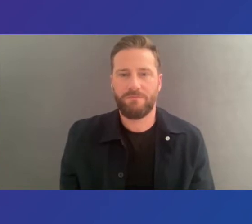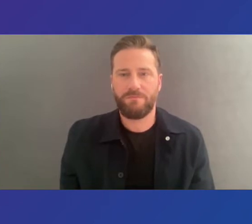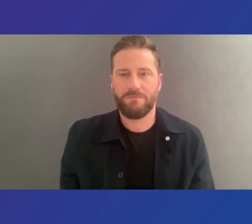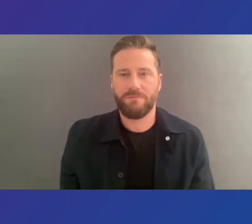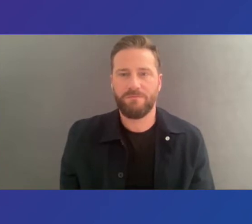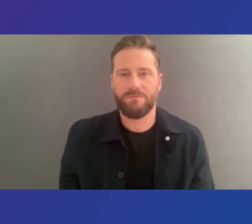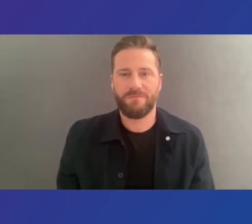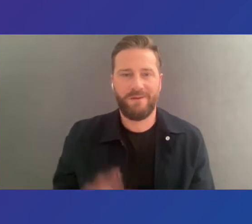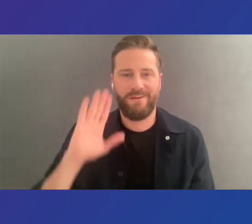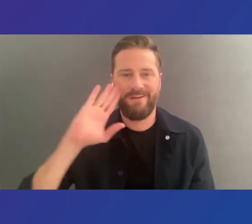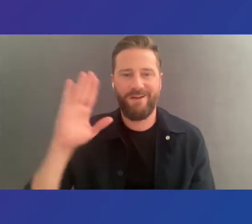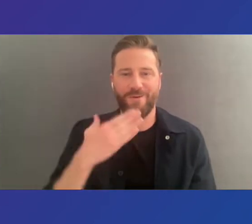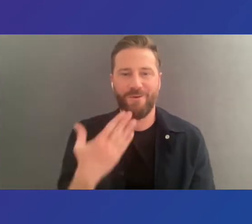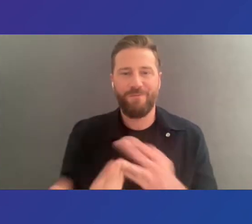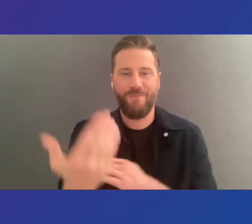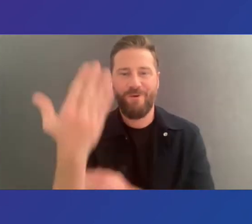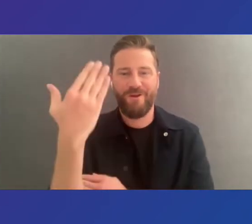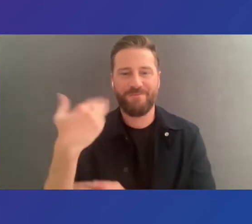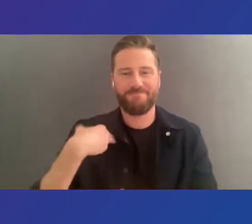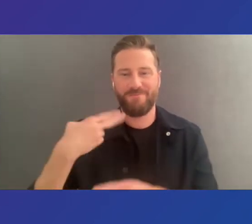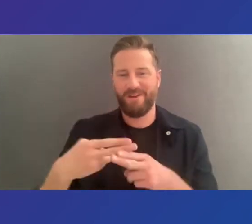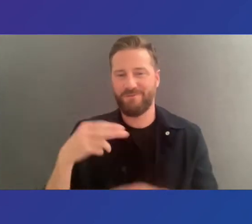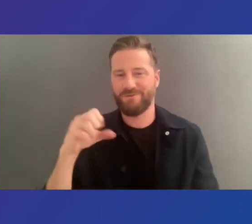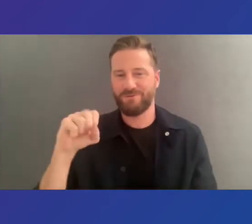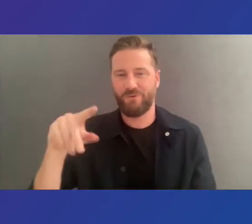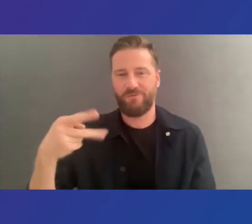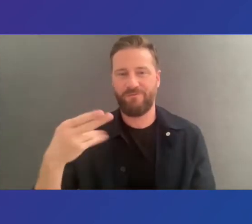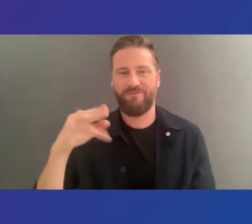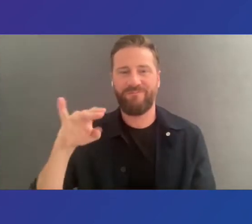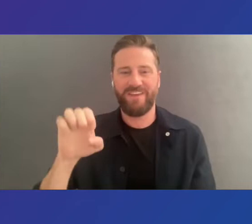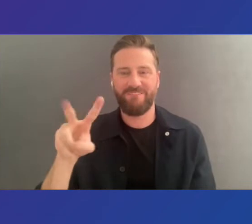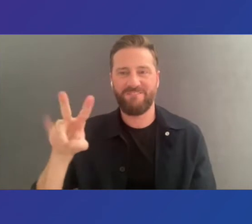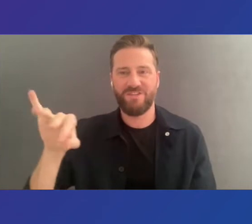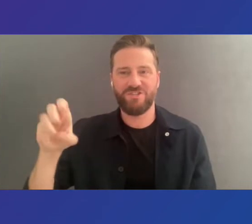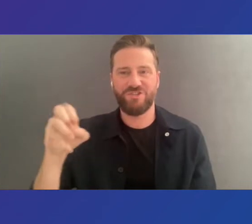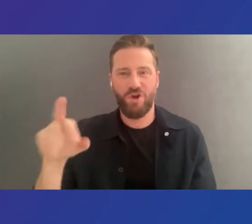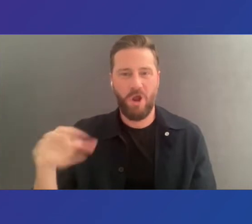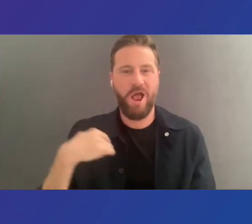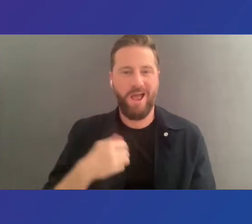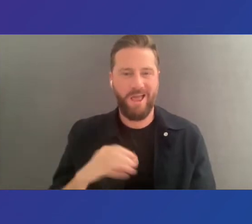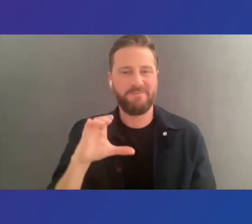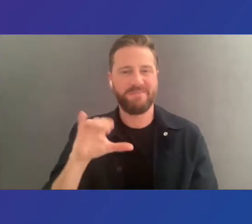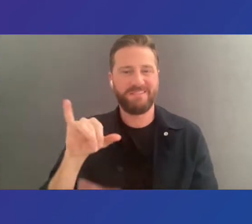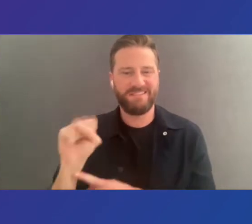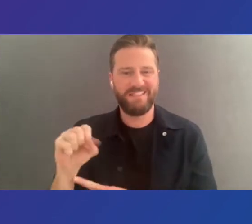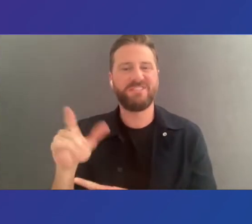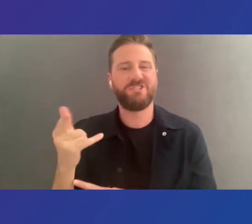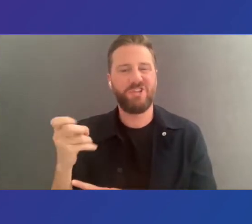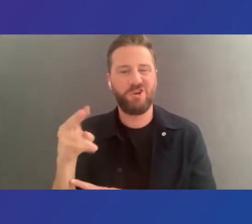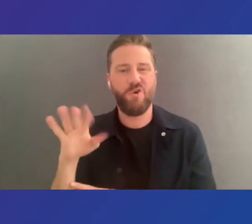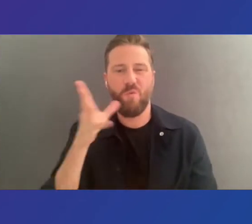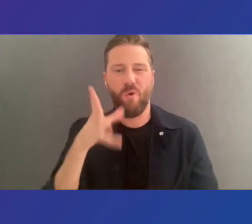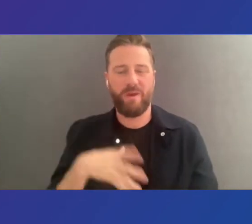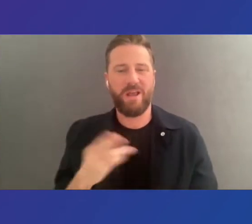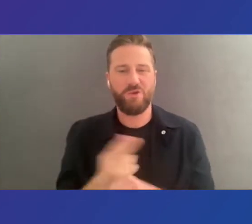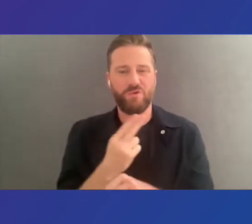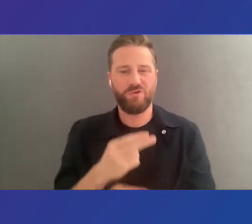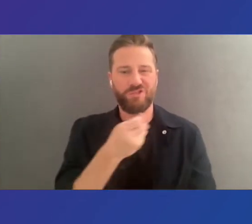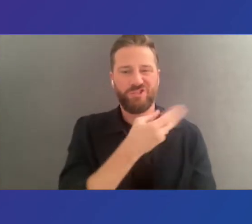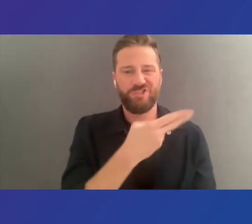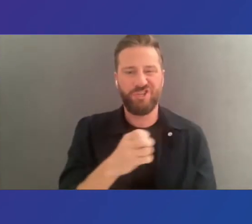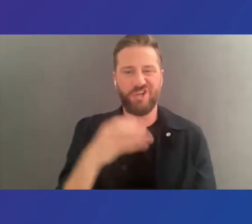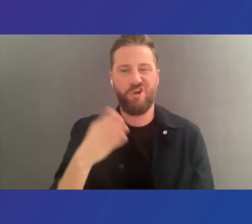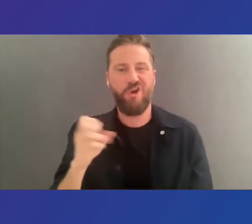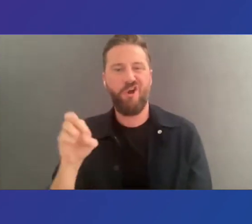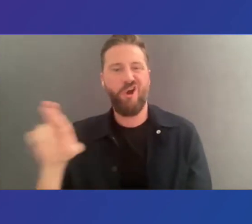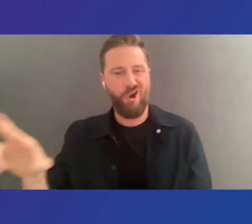Hi, good morning. My name is Sophie Vischer. I am a cisgender woman and I use she, her pronouns. And I'm calling in from